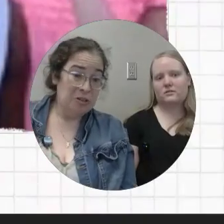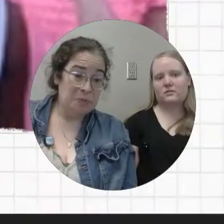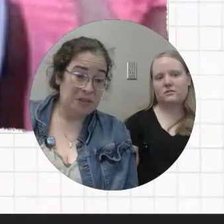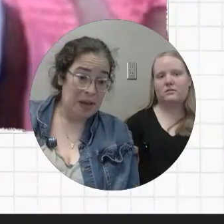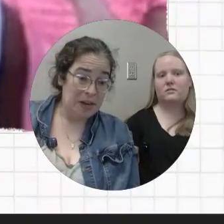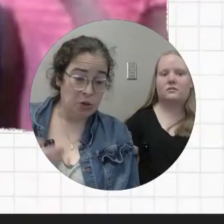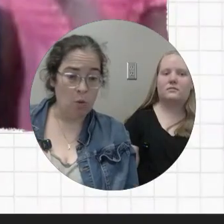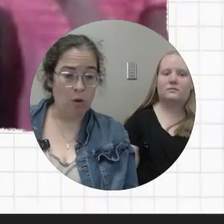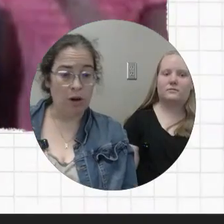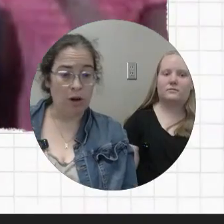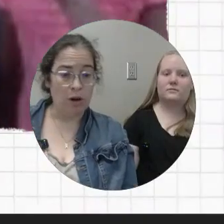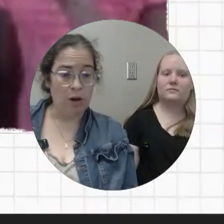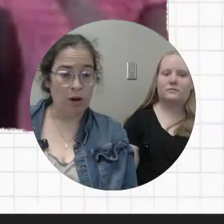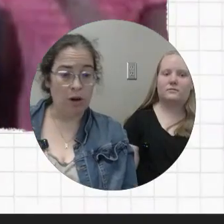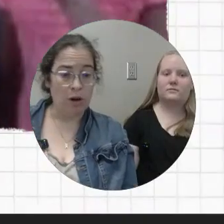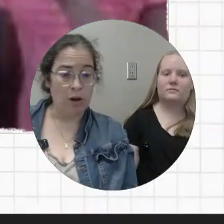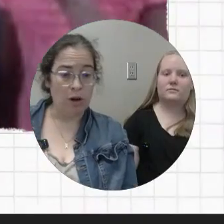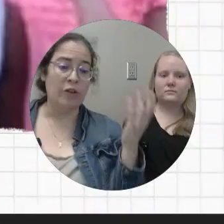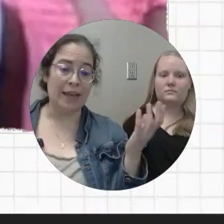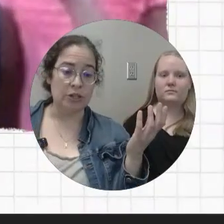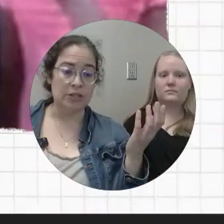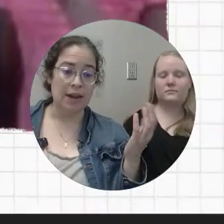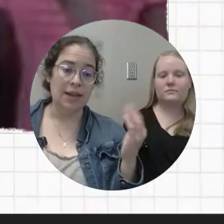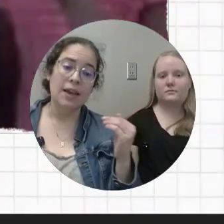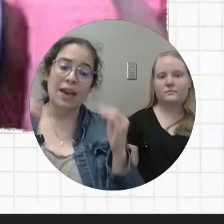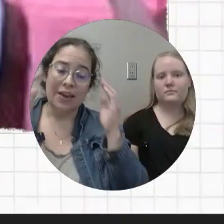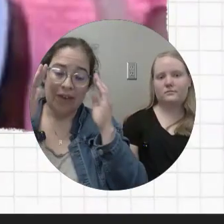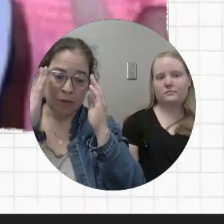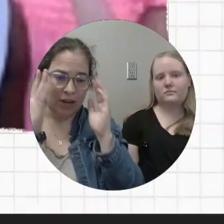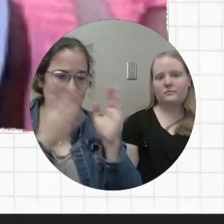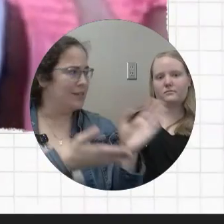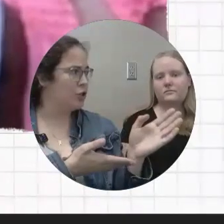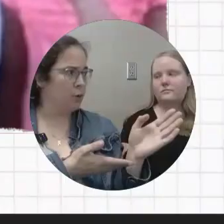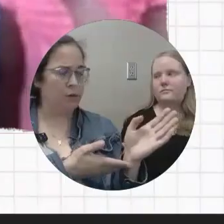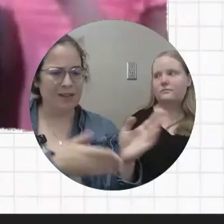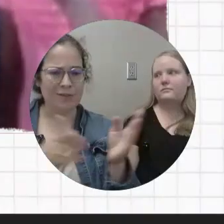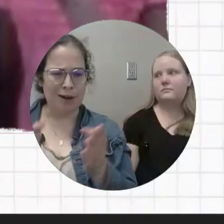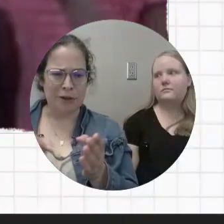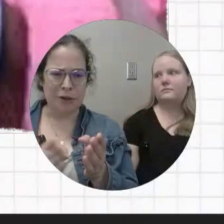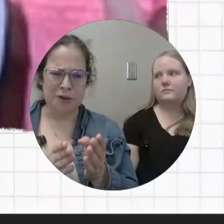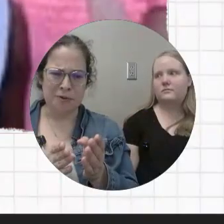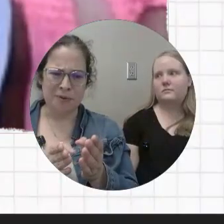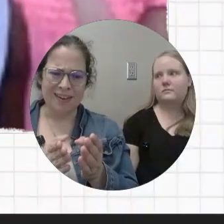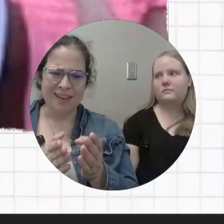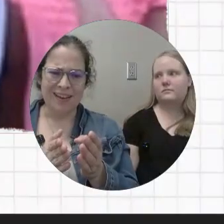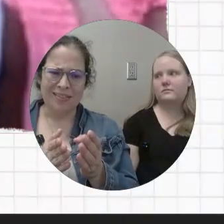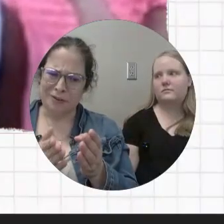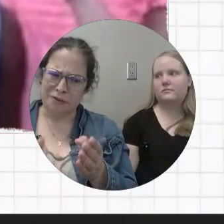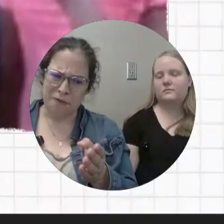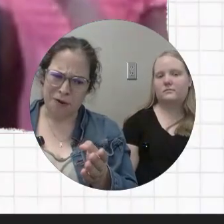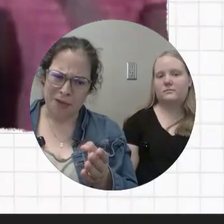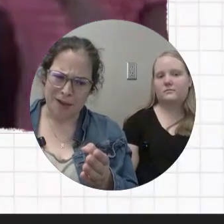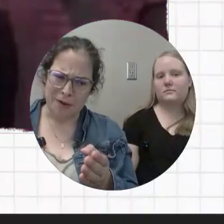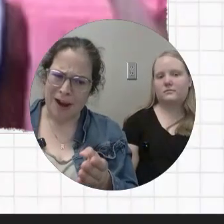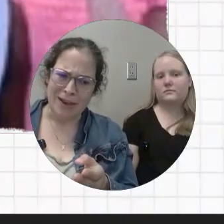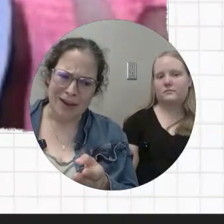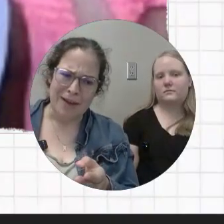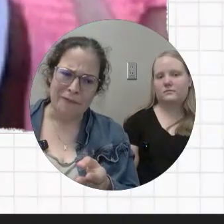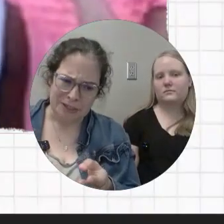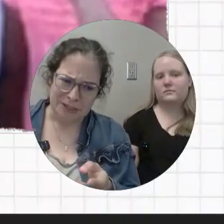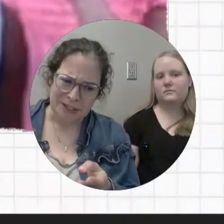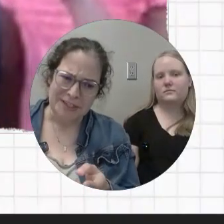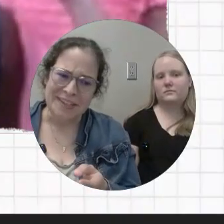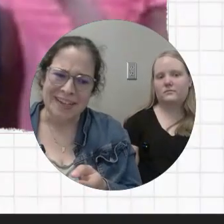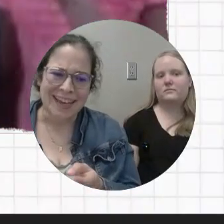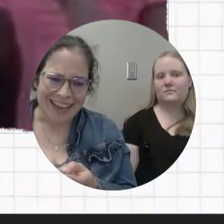I are talking, and I don't speak Spanish, and you speak Spanish, or whatever language it is, right? If I'm talking to the